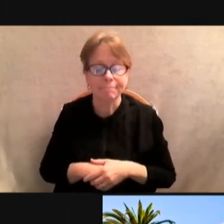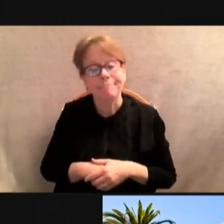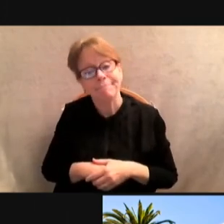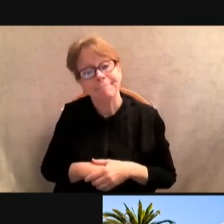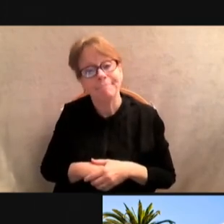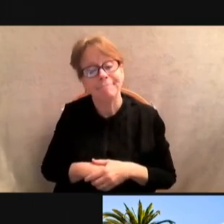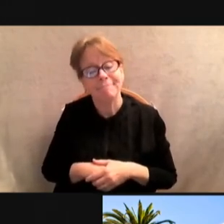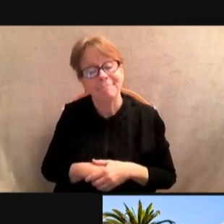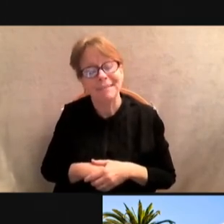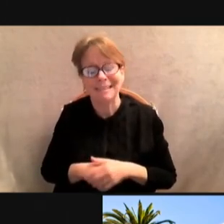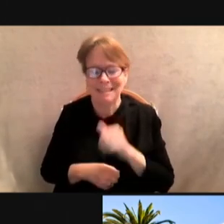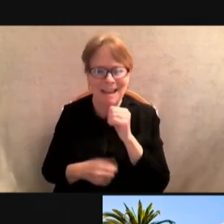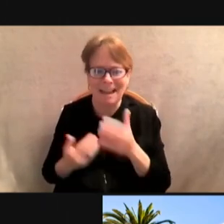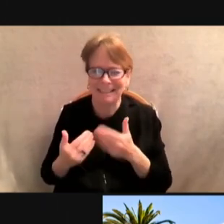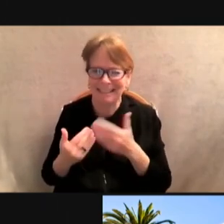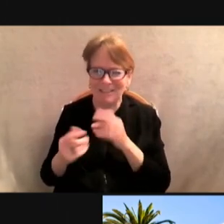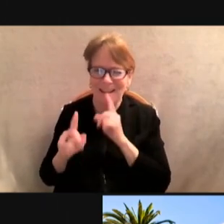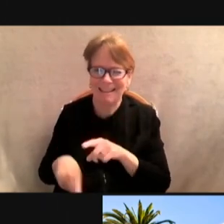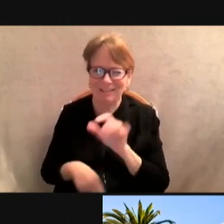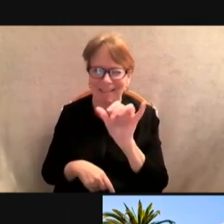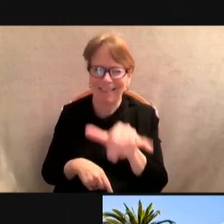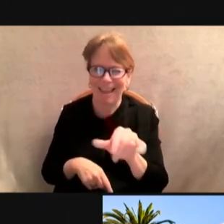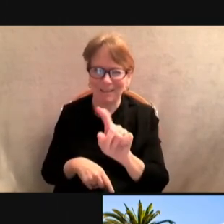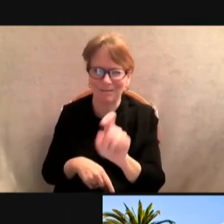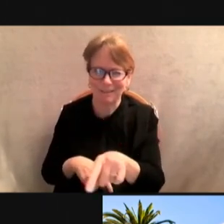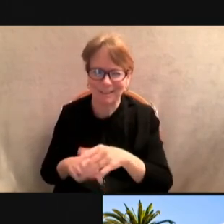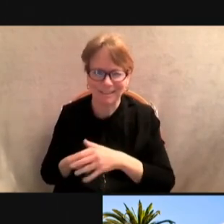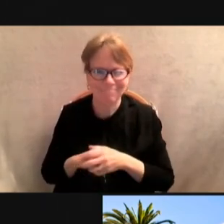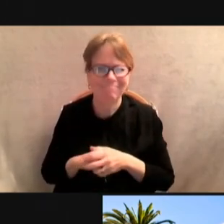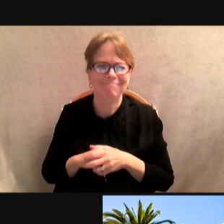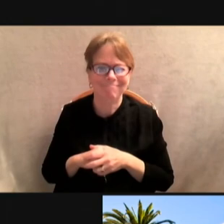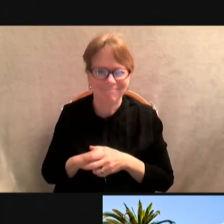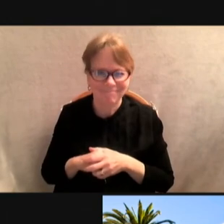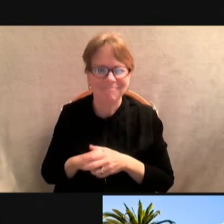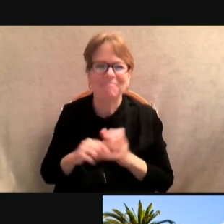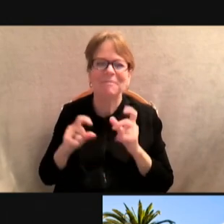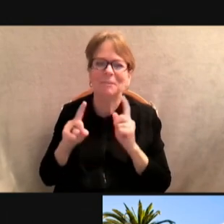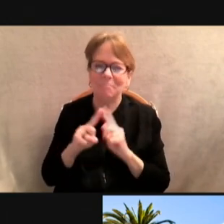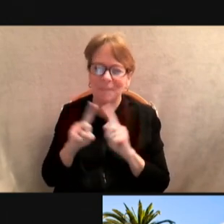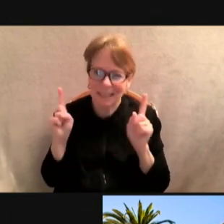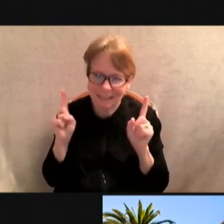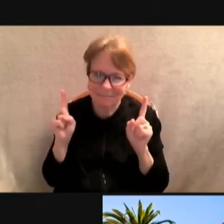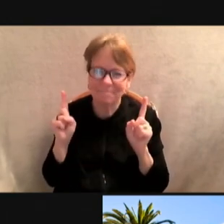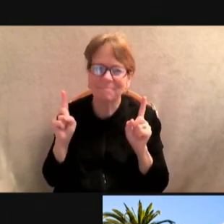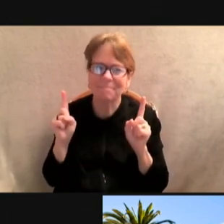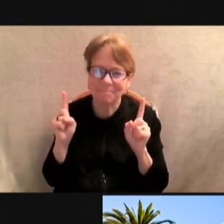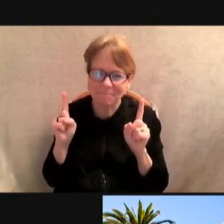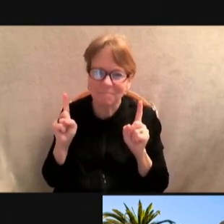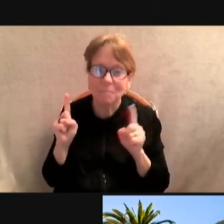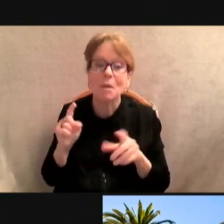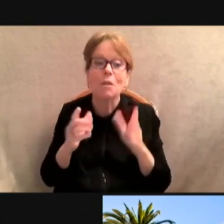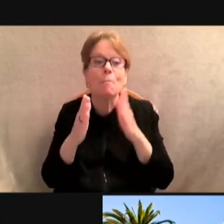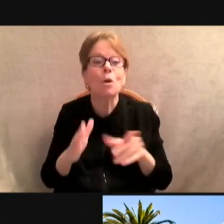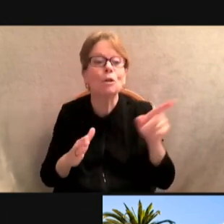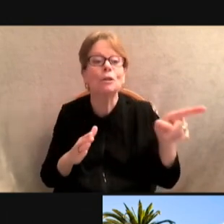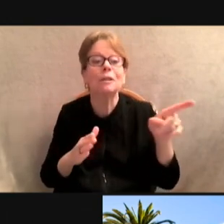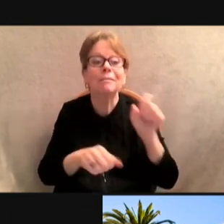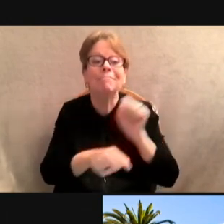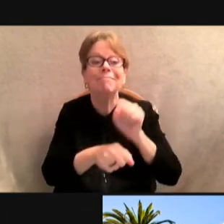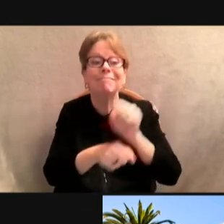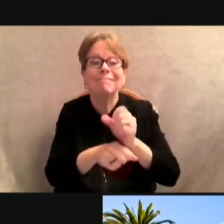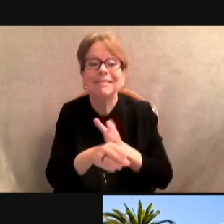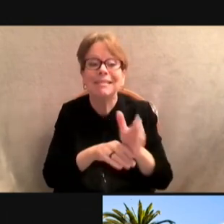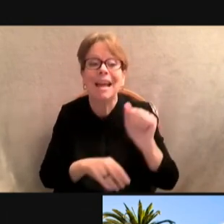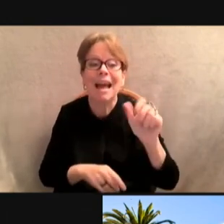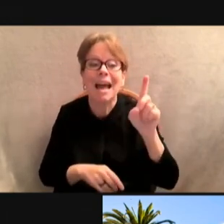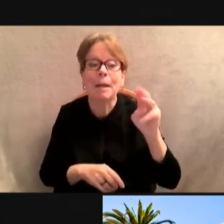that's a hard one. So it's nice to have someone who on admissions who gets it. And I would